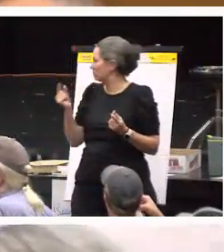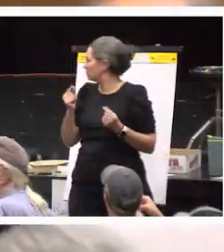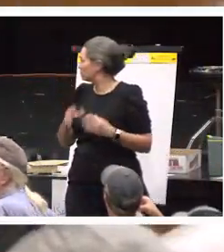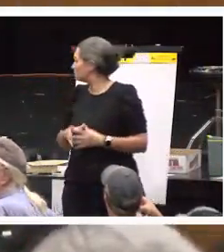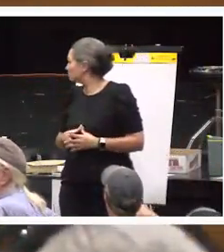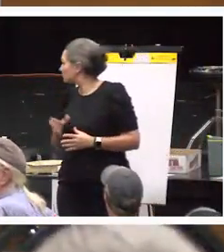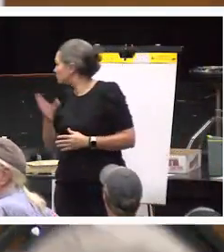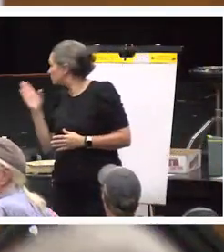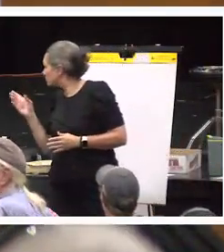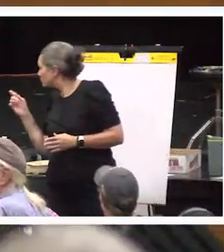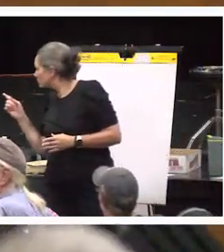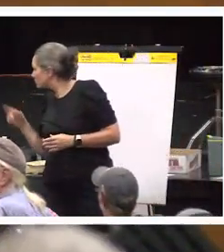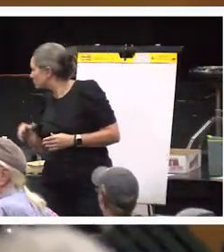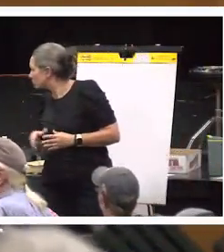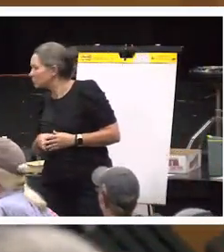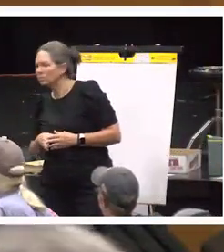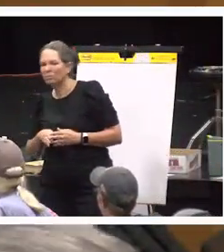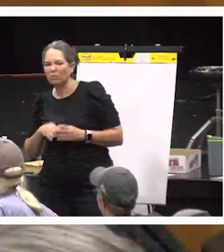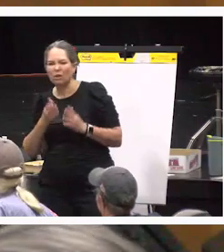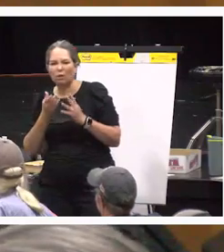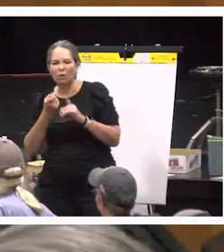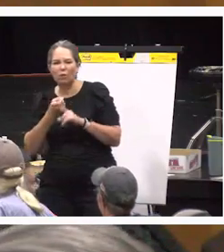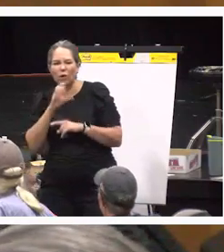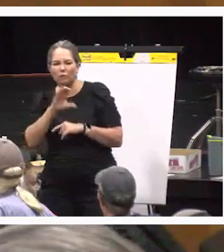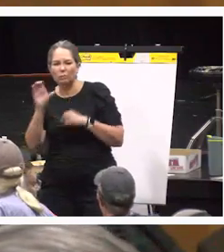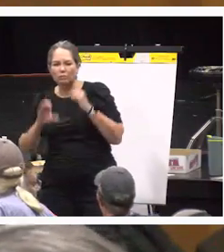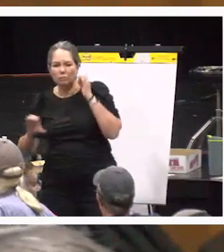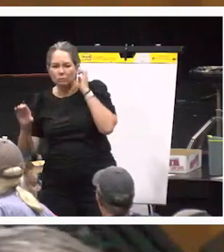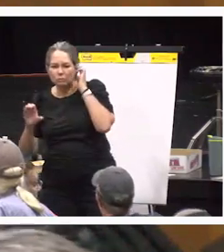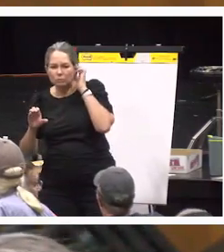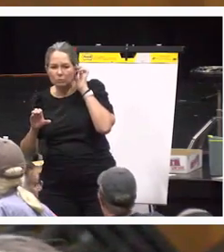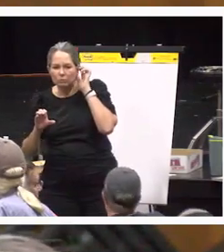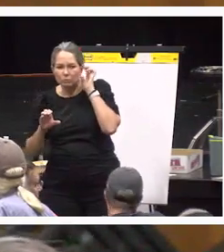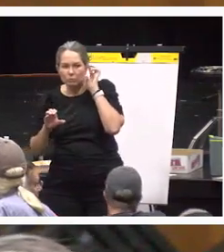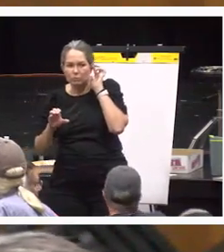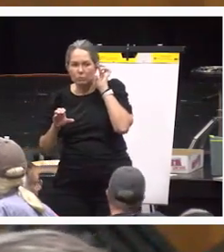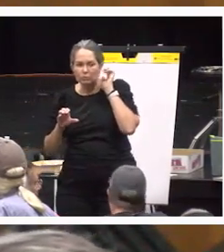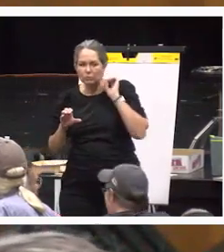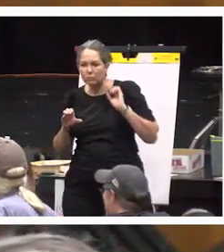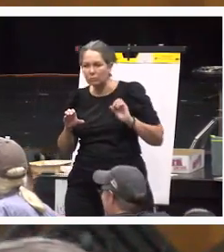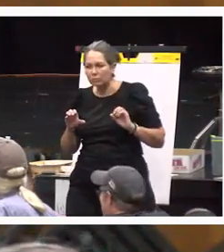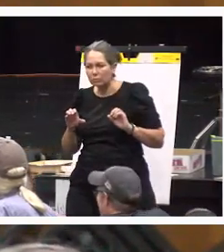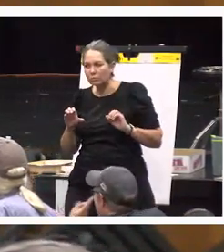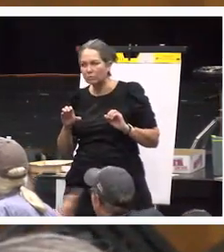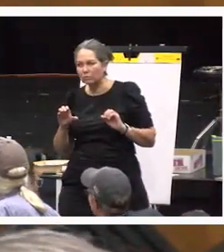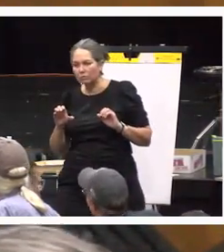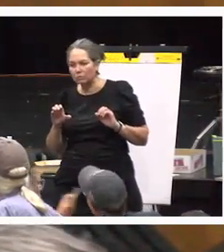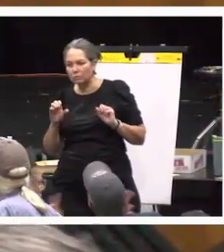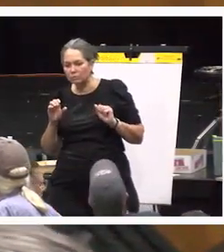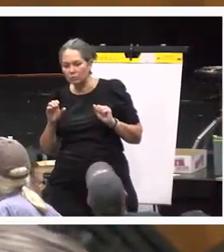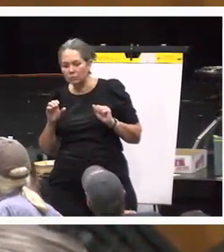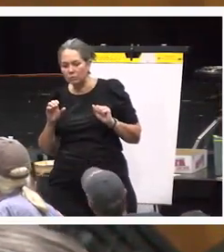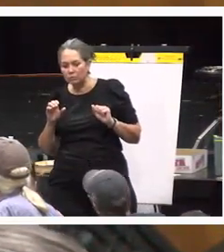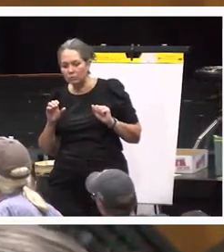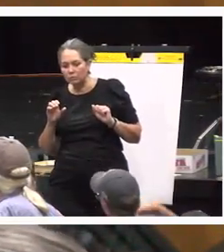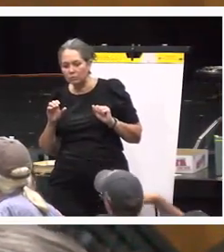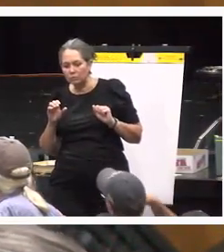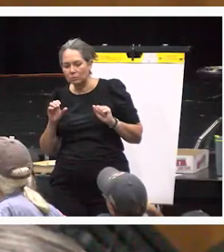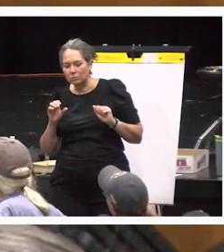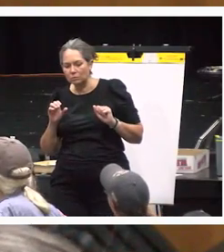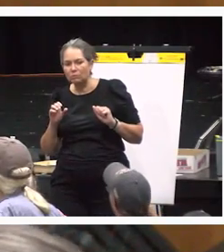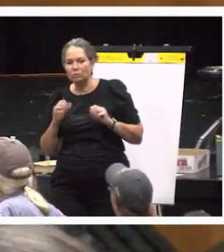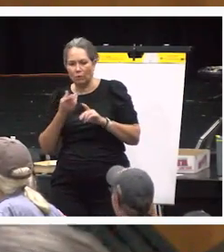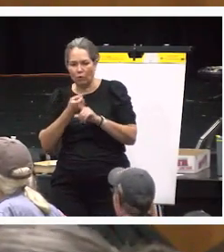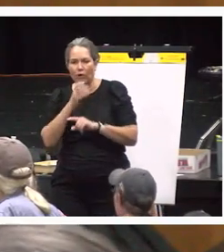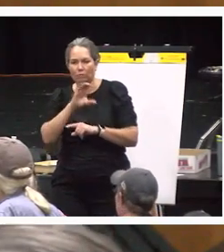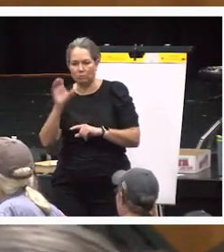Great. All right, so we had a number more come in the chat on Zoom. Several people